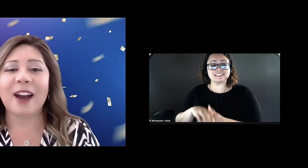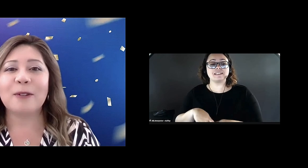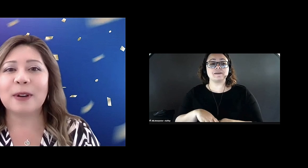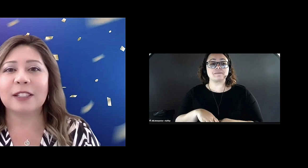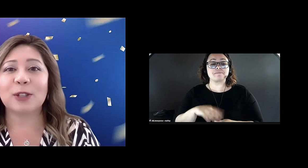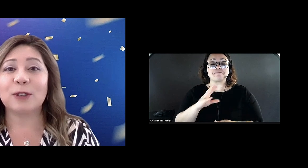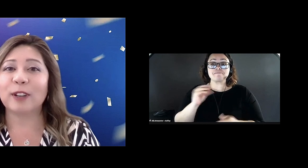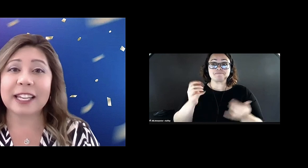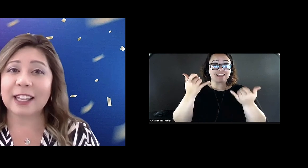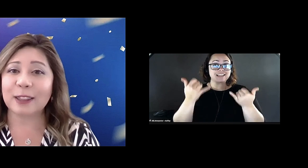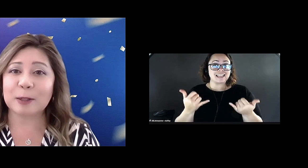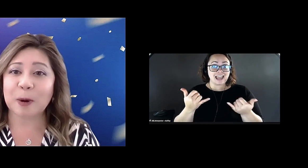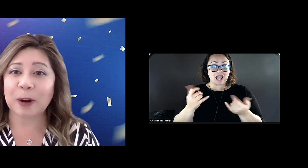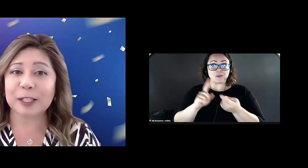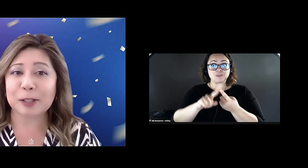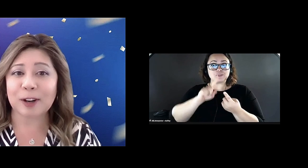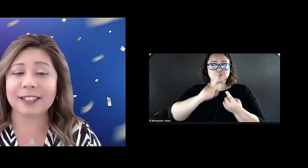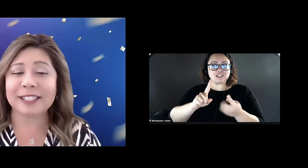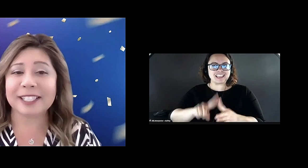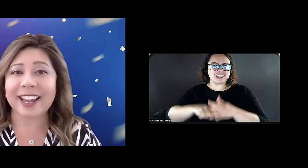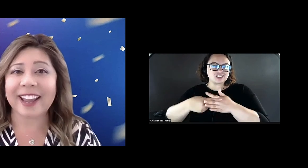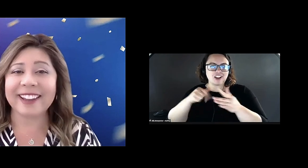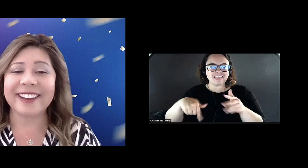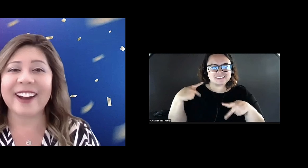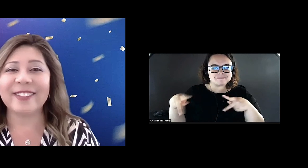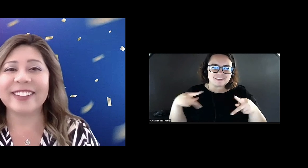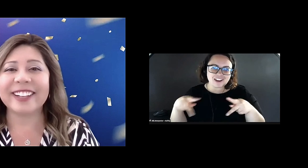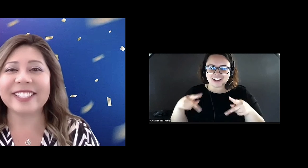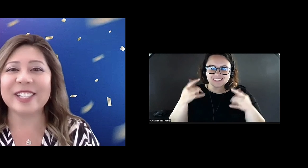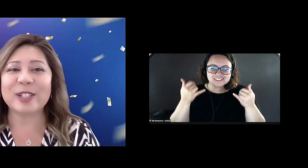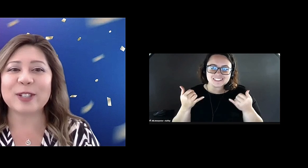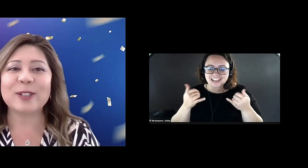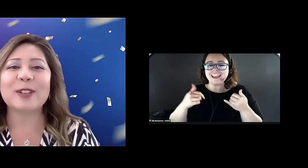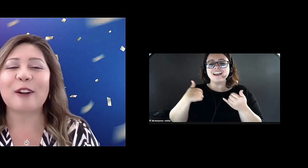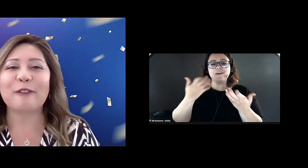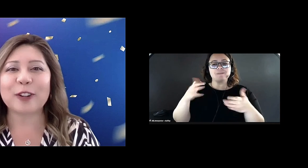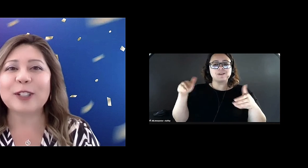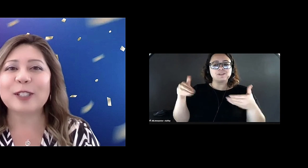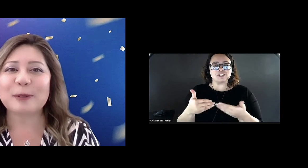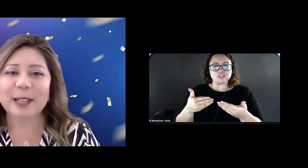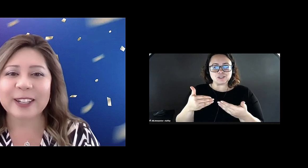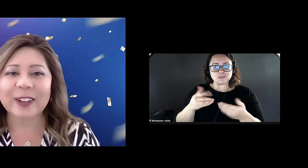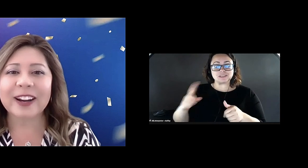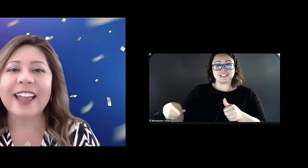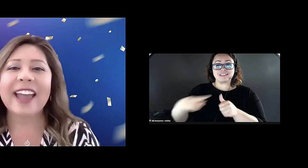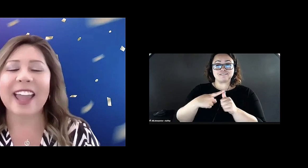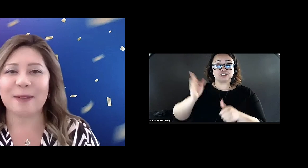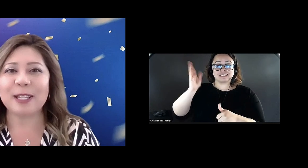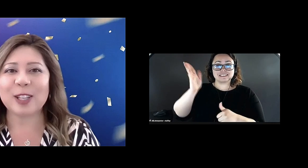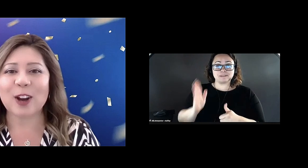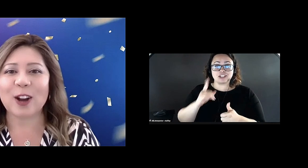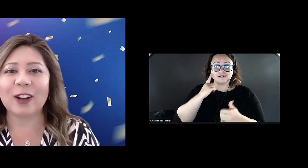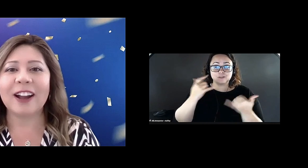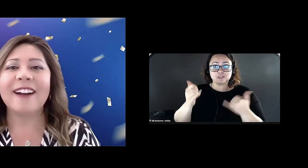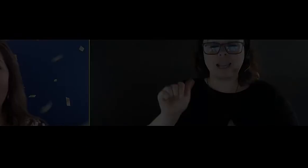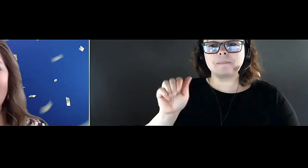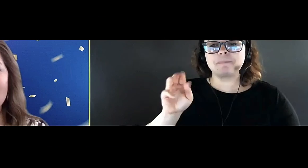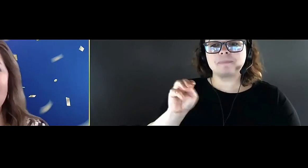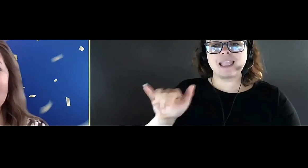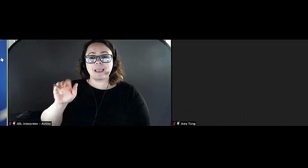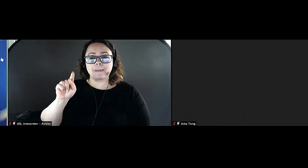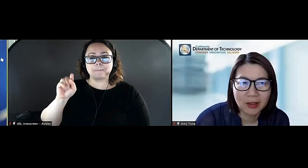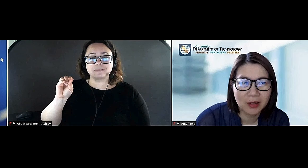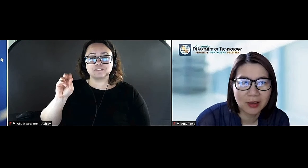And now to really get this party started today, I would like to introduce our first speaker, Amy Tong,